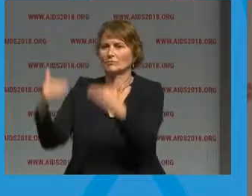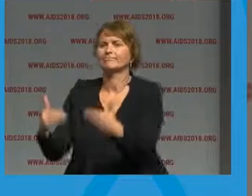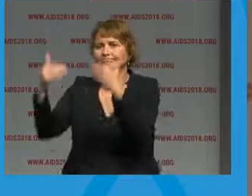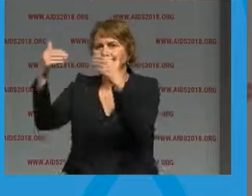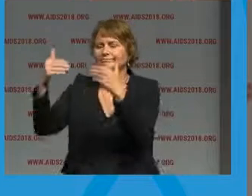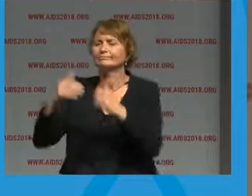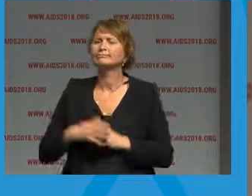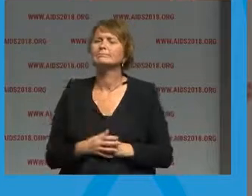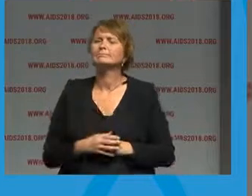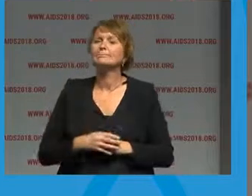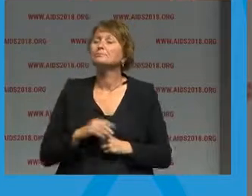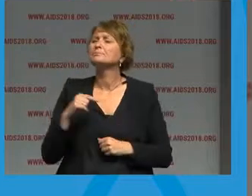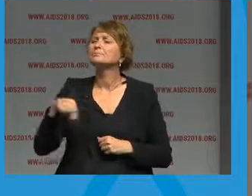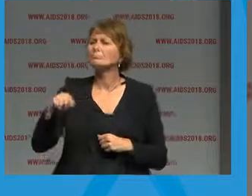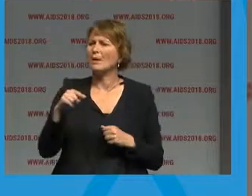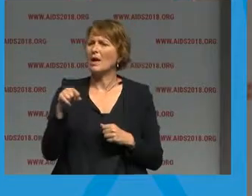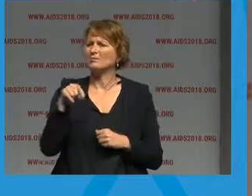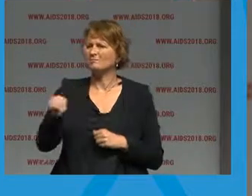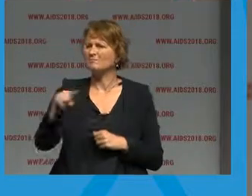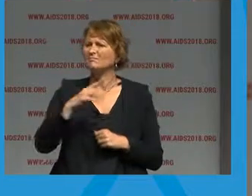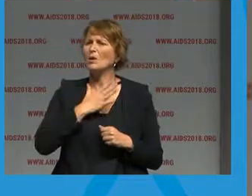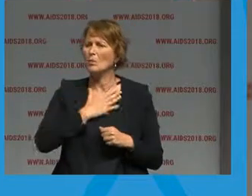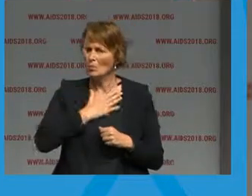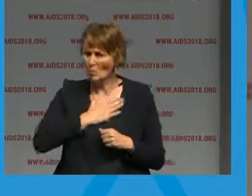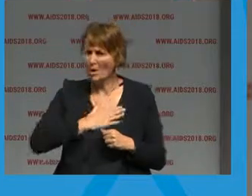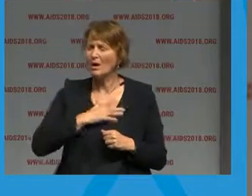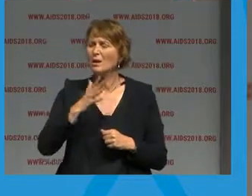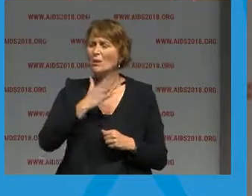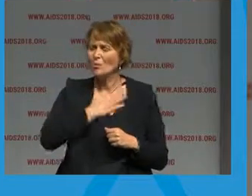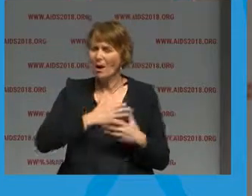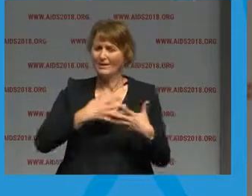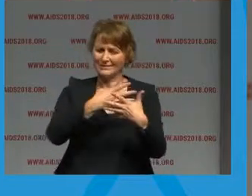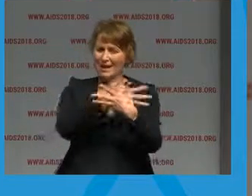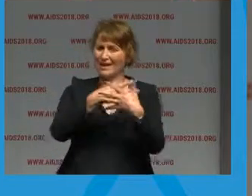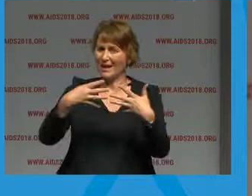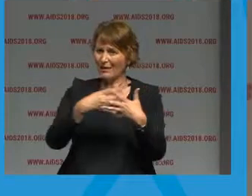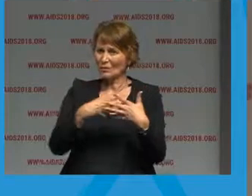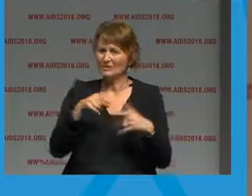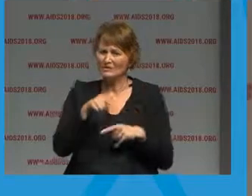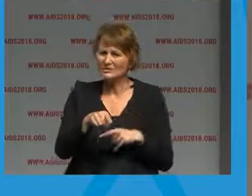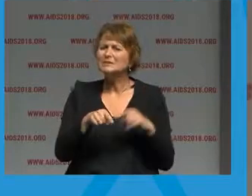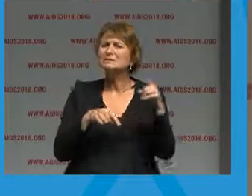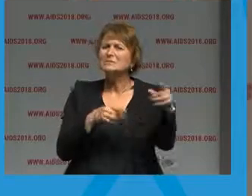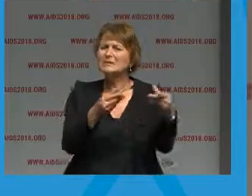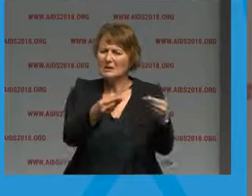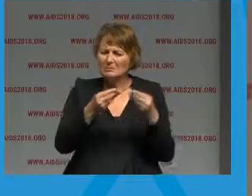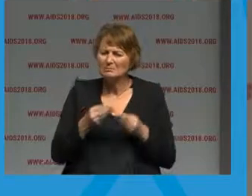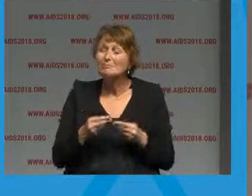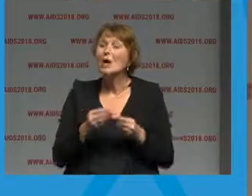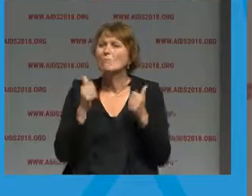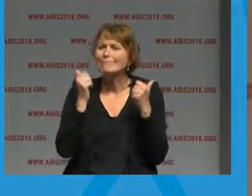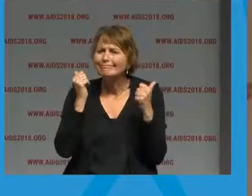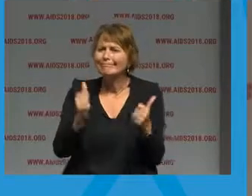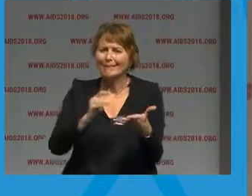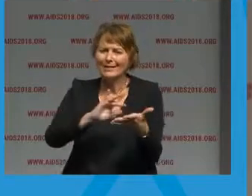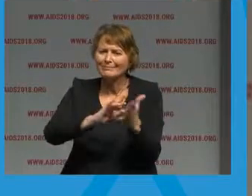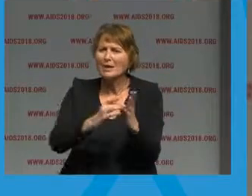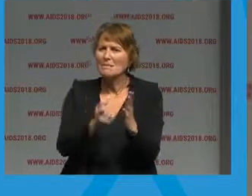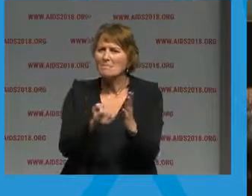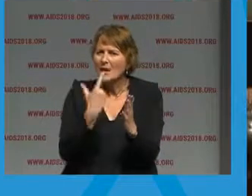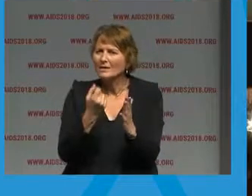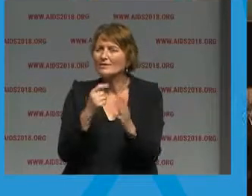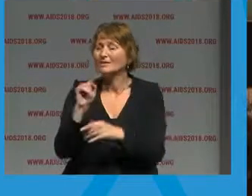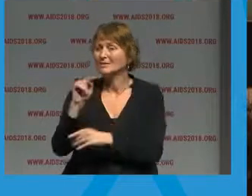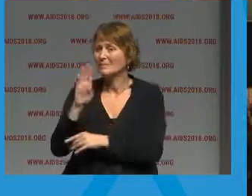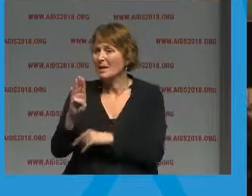But the language that will ensure access to affordable generic TB medicines, vaccines,